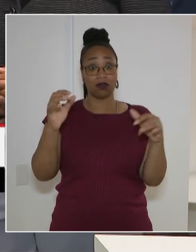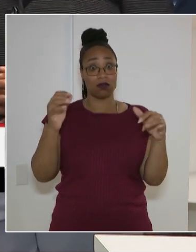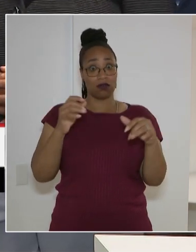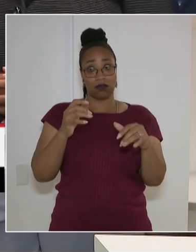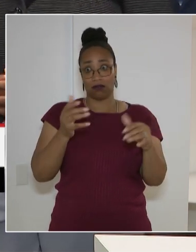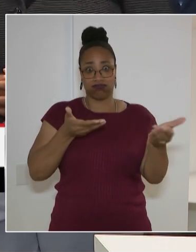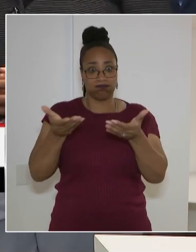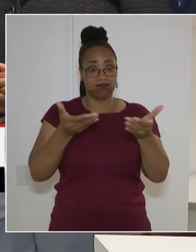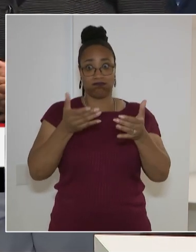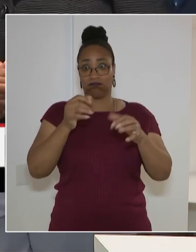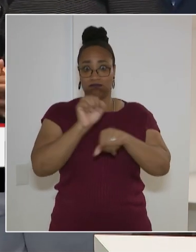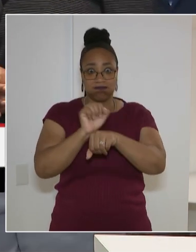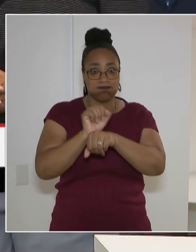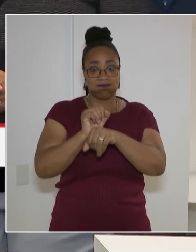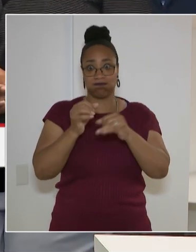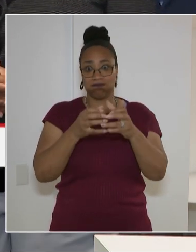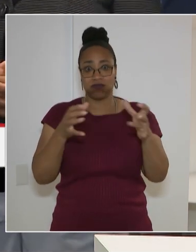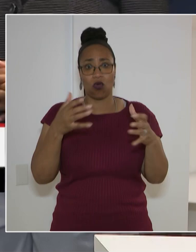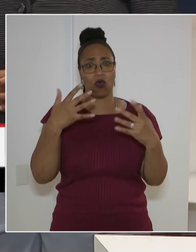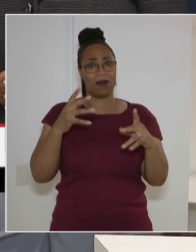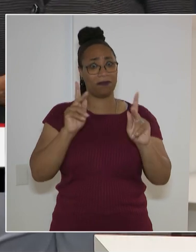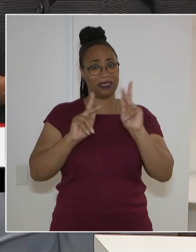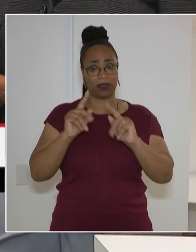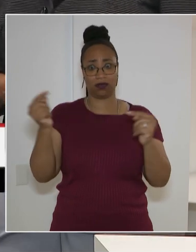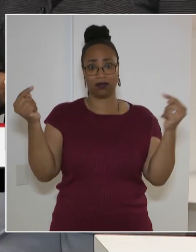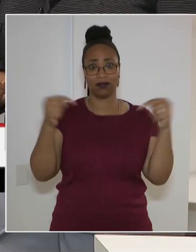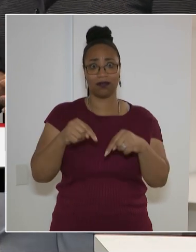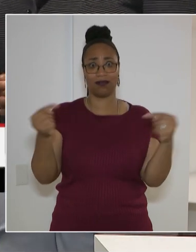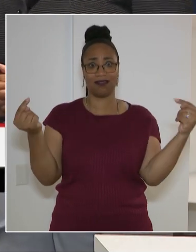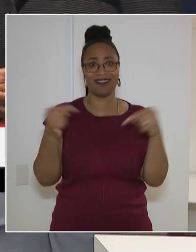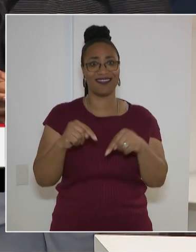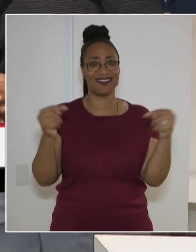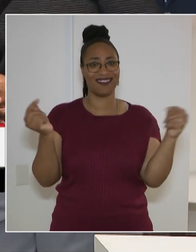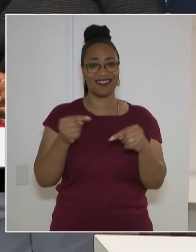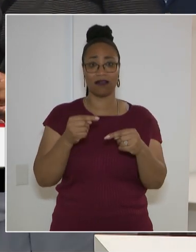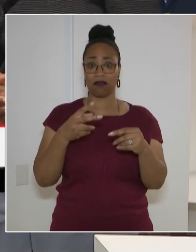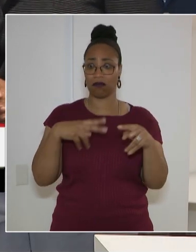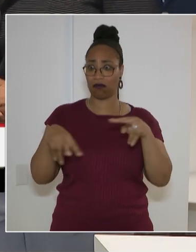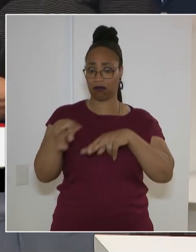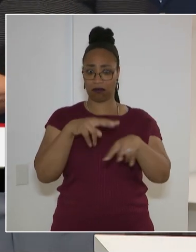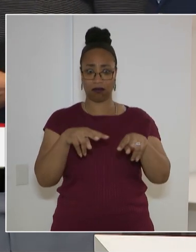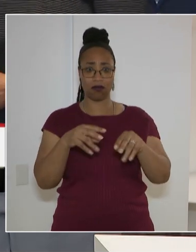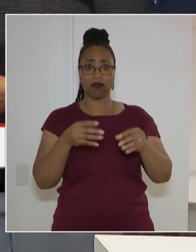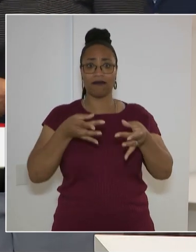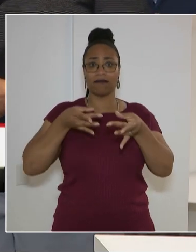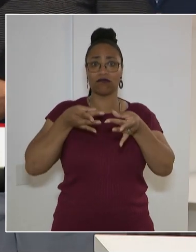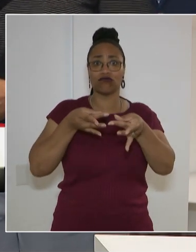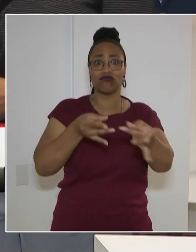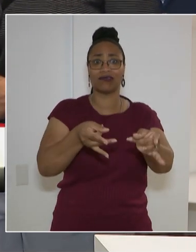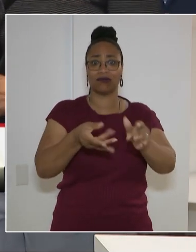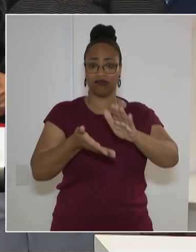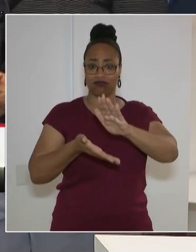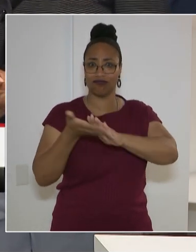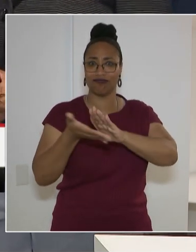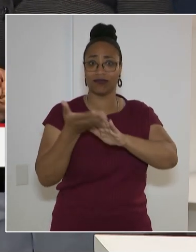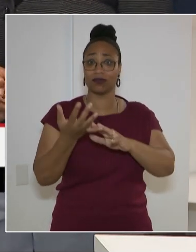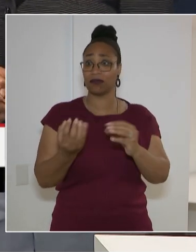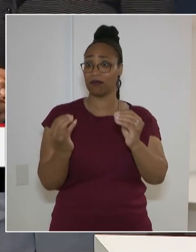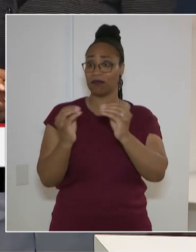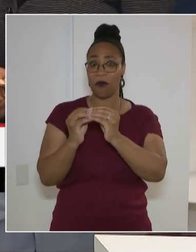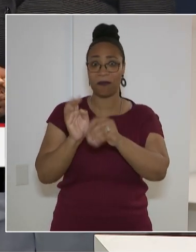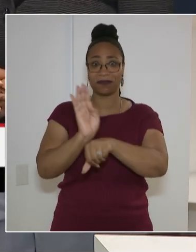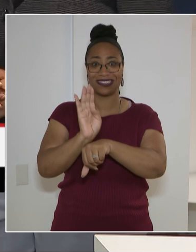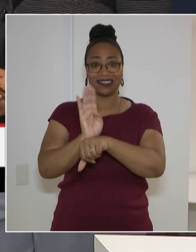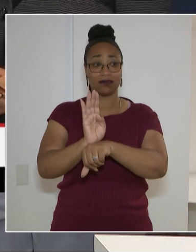they have. They want it to be more efficient. They want it to be more highly amenitized. So we're seeing companies use space